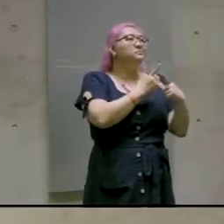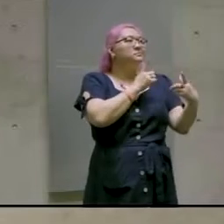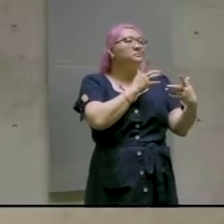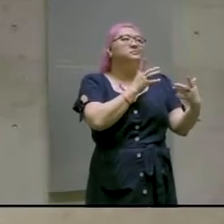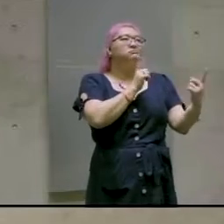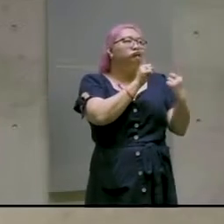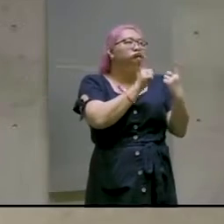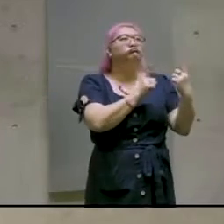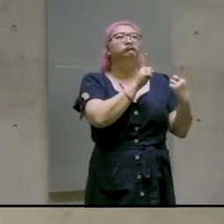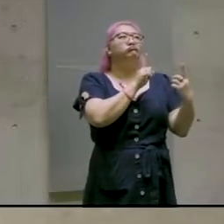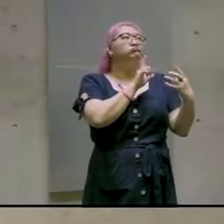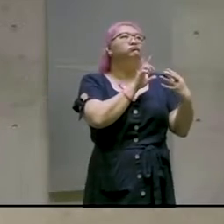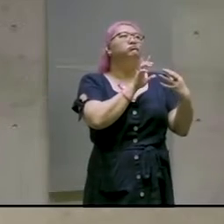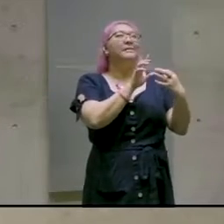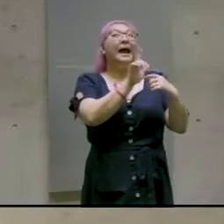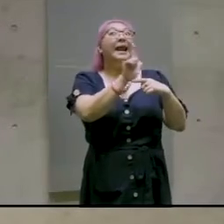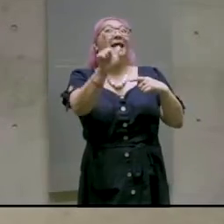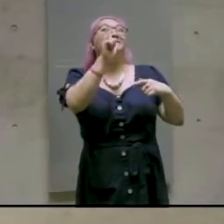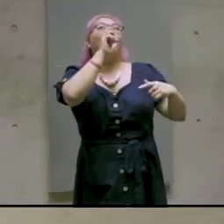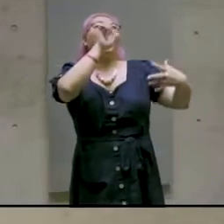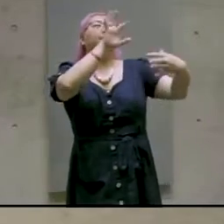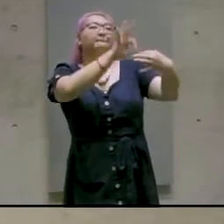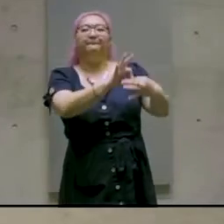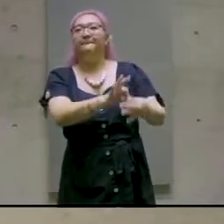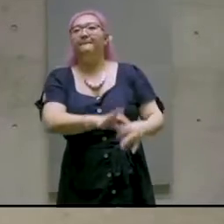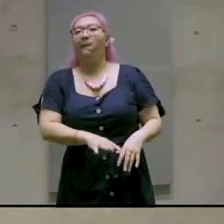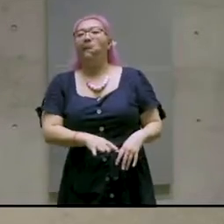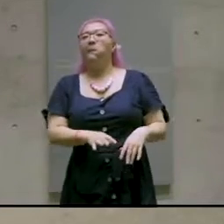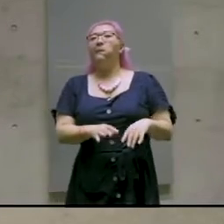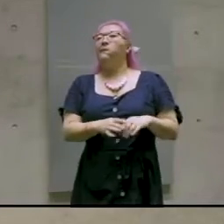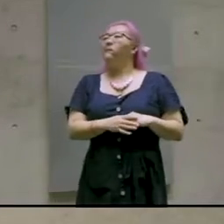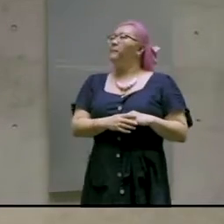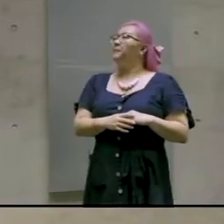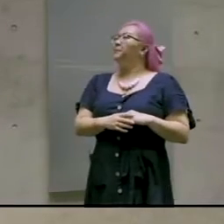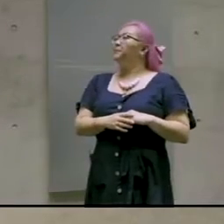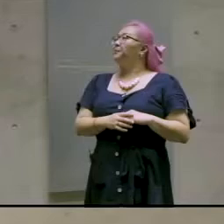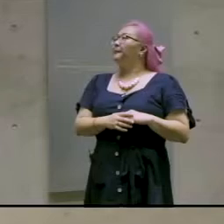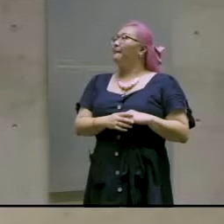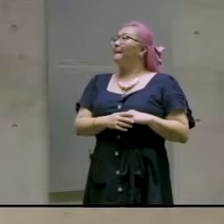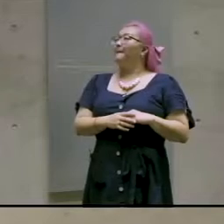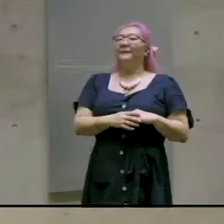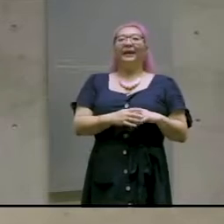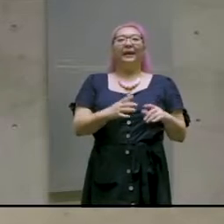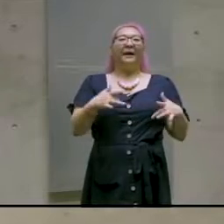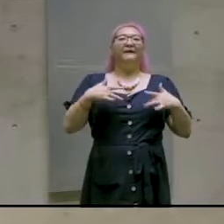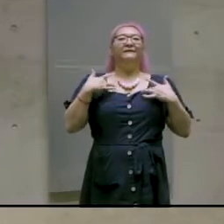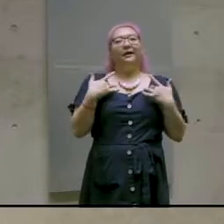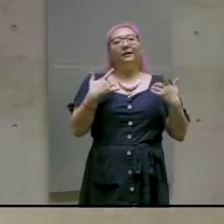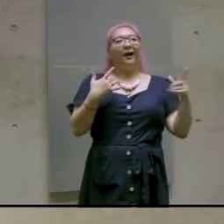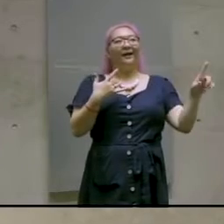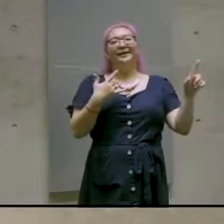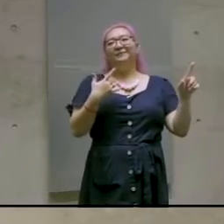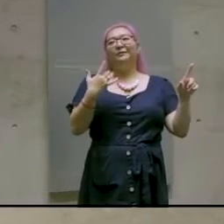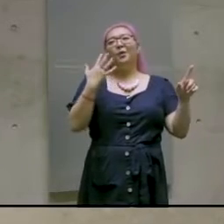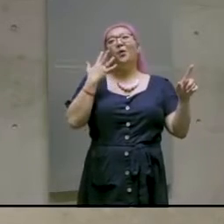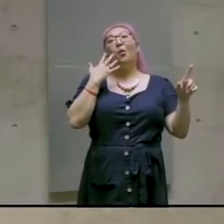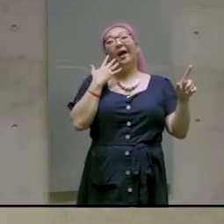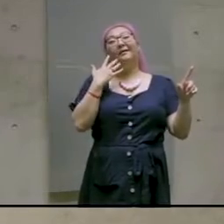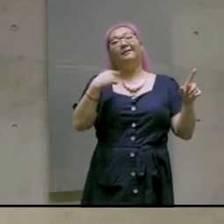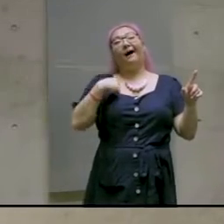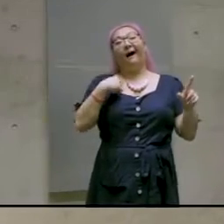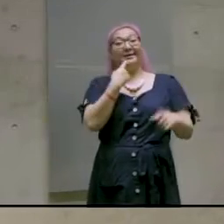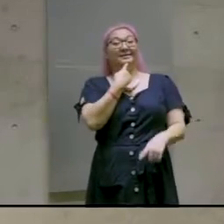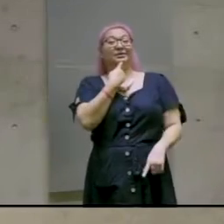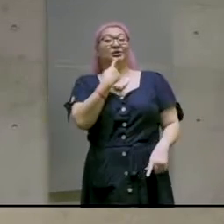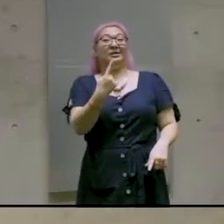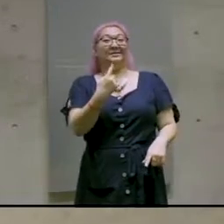so. My suggestion that all romance options should kind of say awooga when you hover over them was not taken forward for some reason, but we